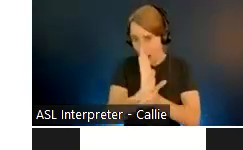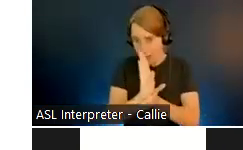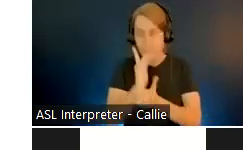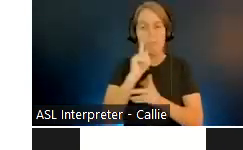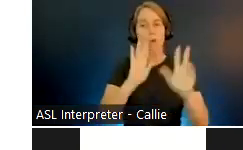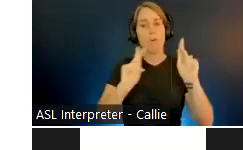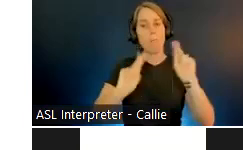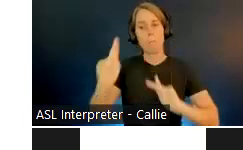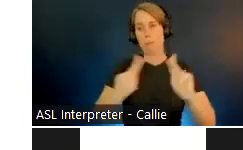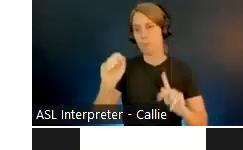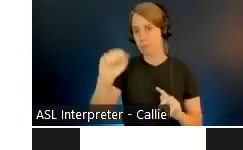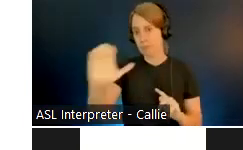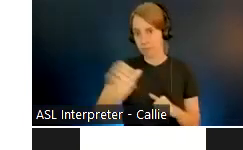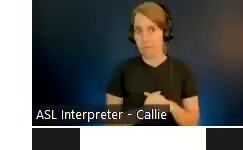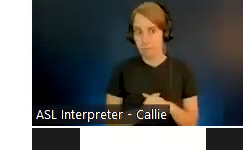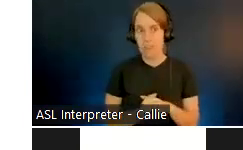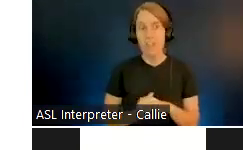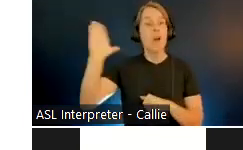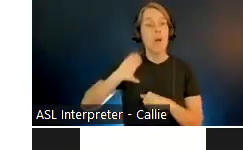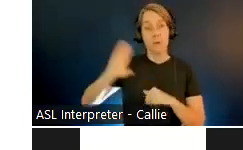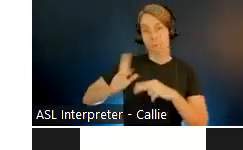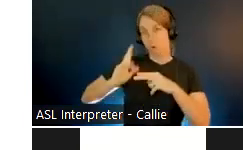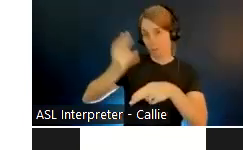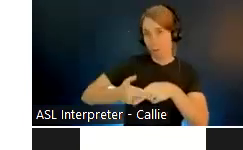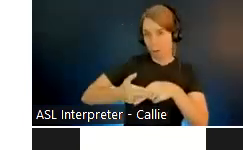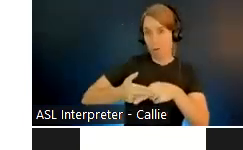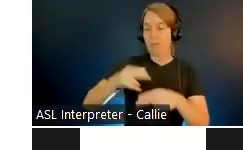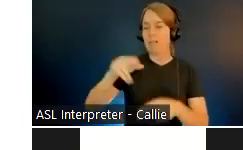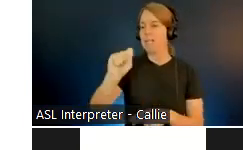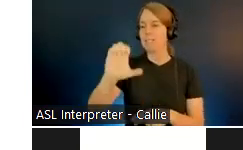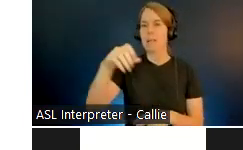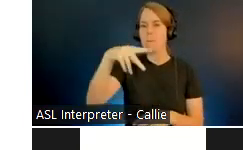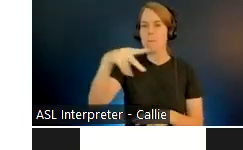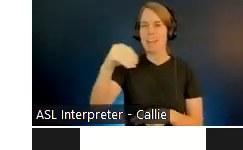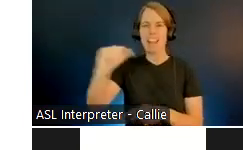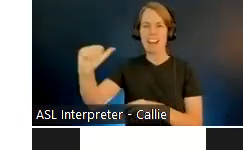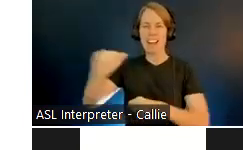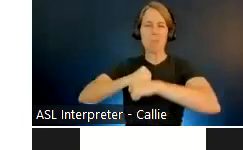for People with Disabilities, or P&A for short. Next slide.